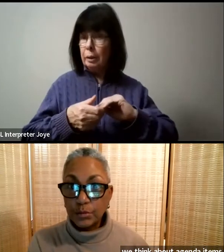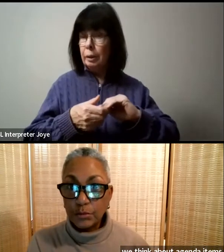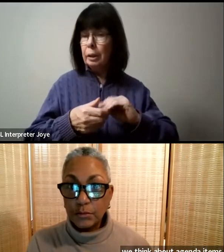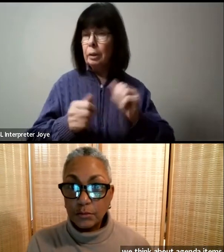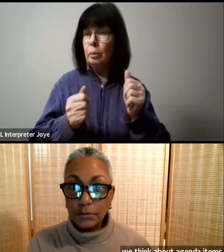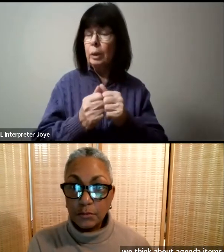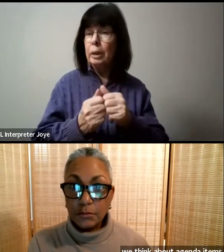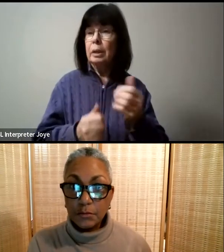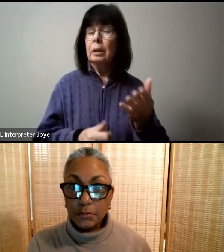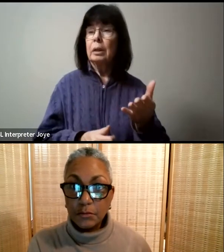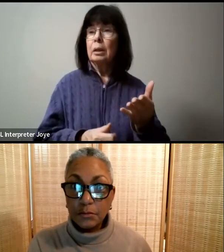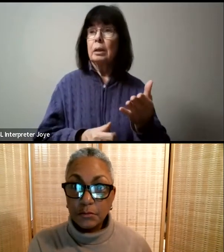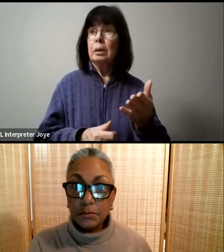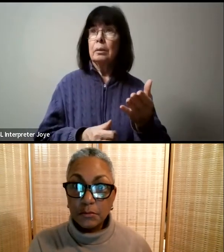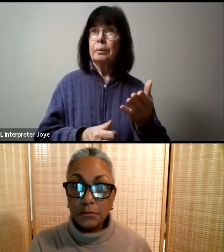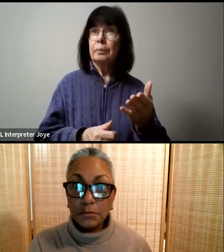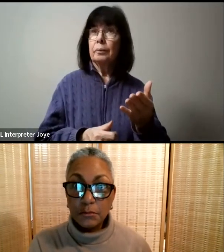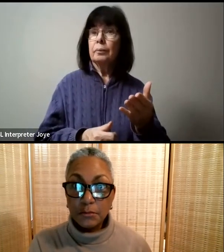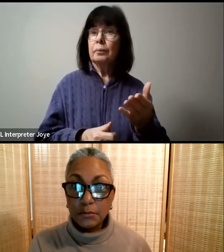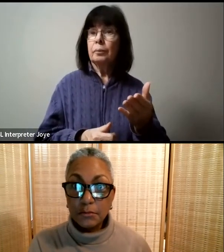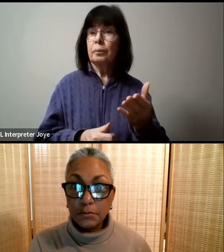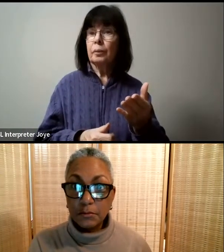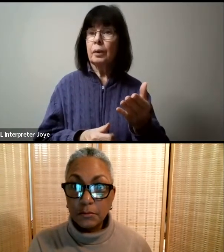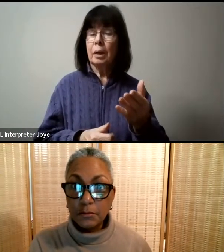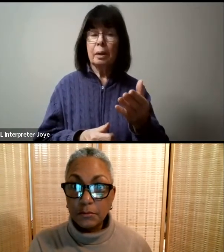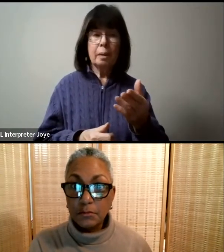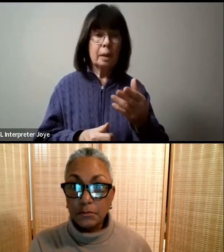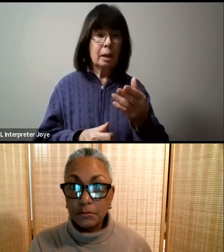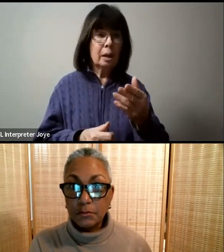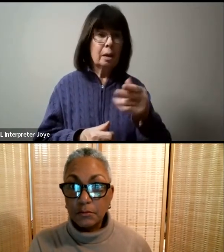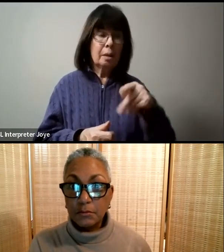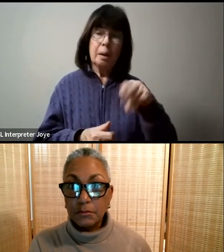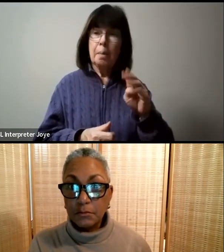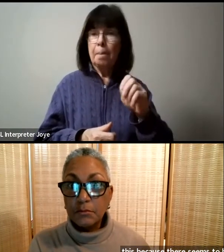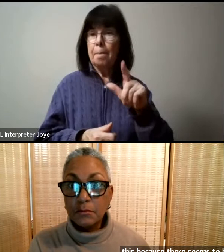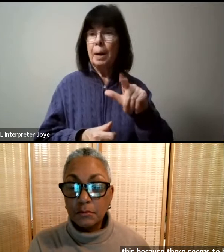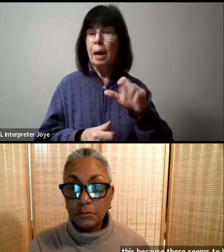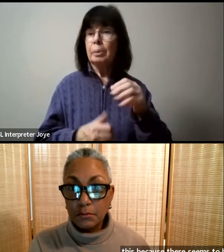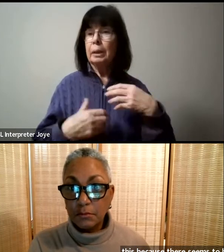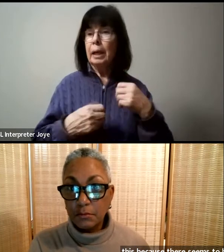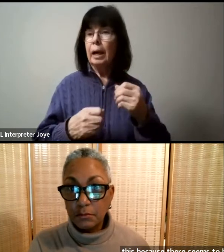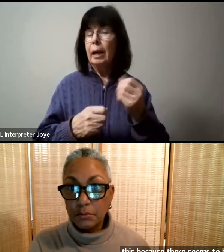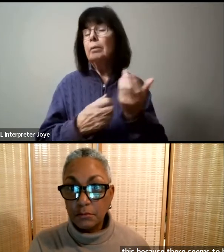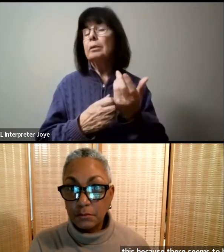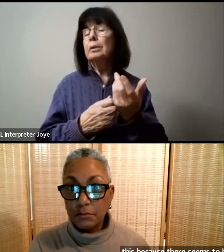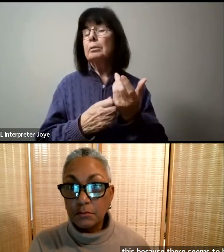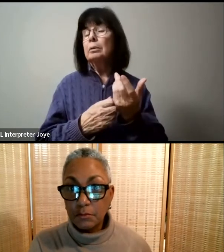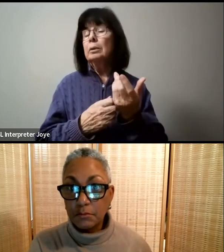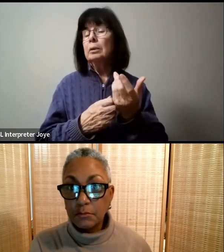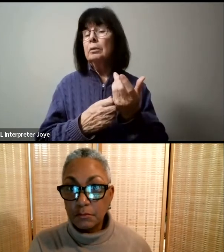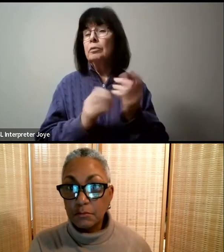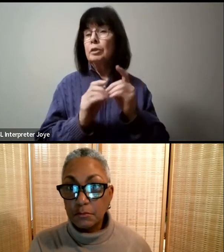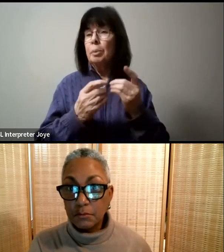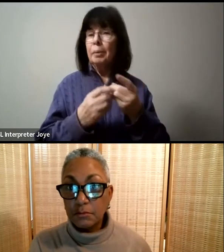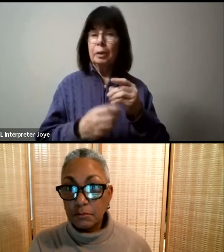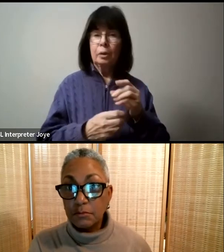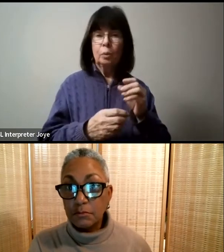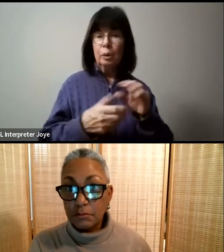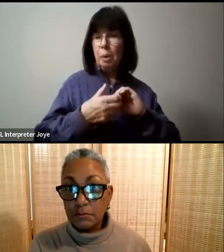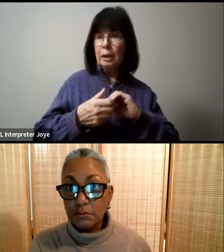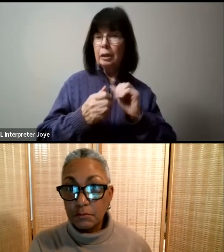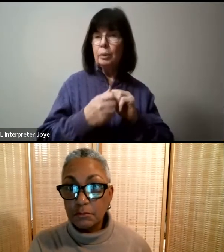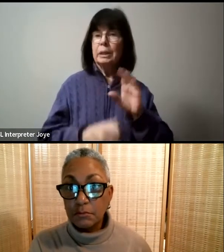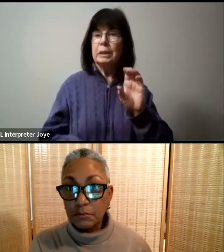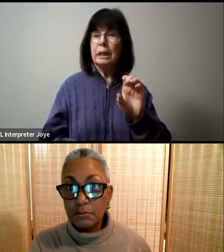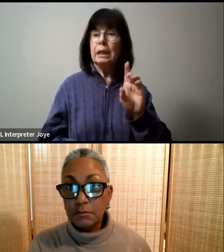want to commend Public Health Department for making that connection, but we are partnering with CDPH to do some education on therapeutics